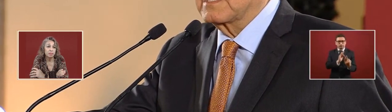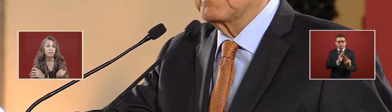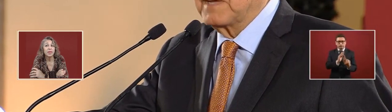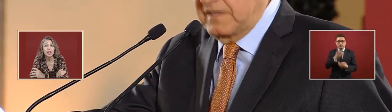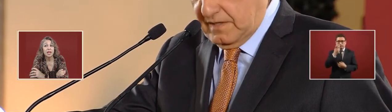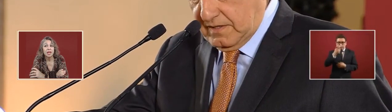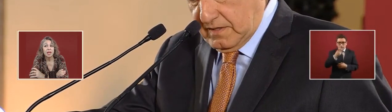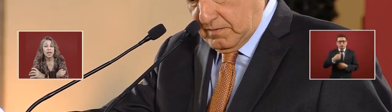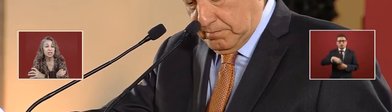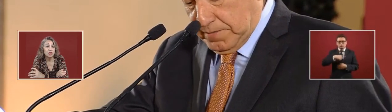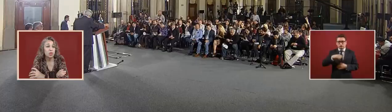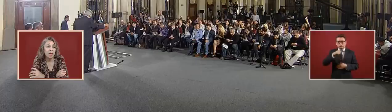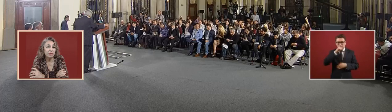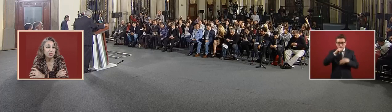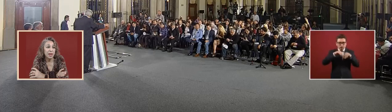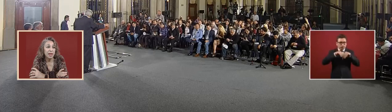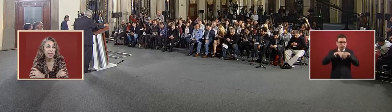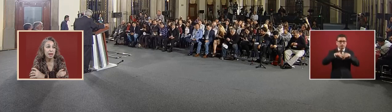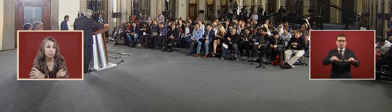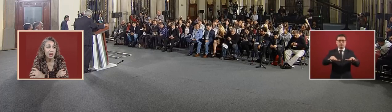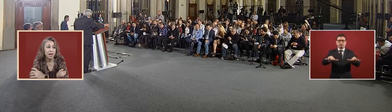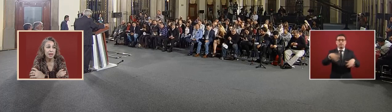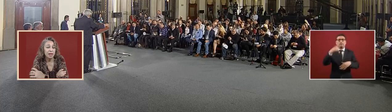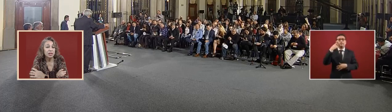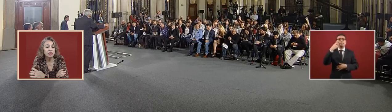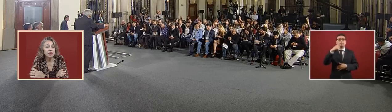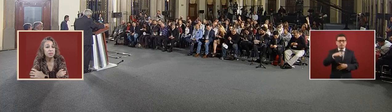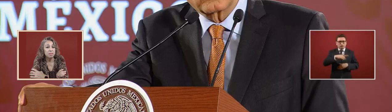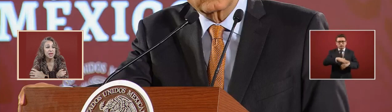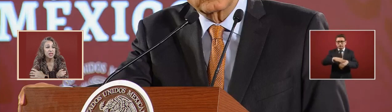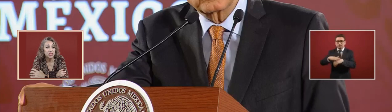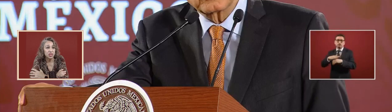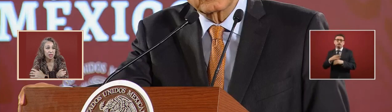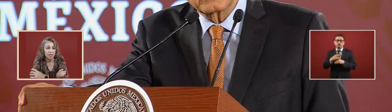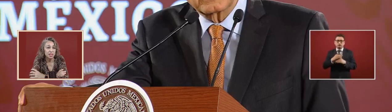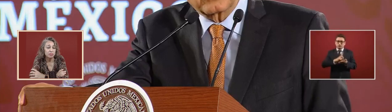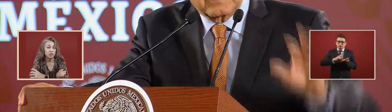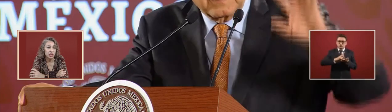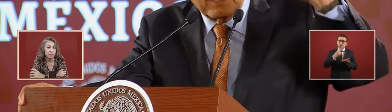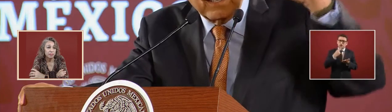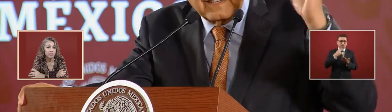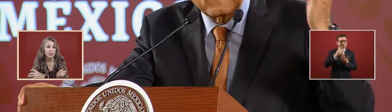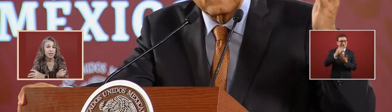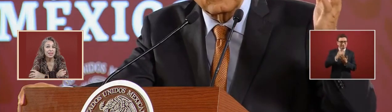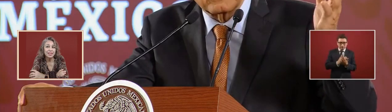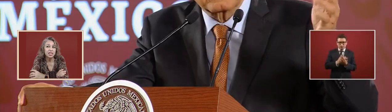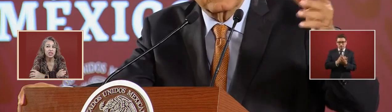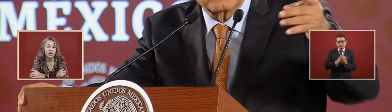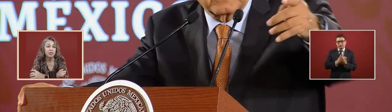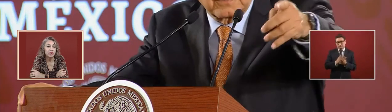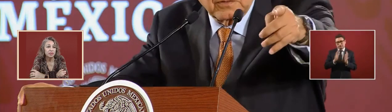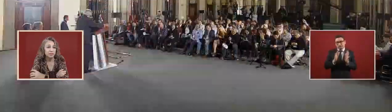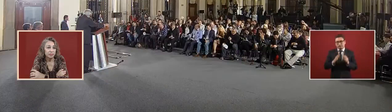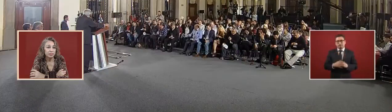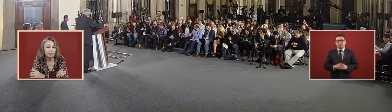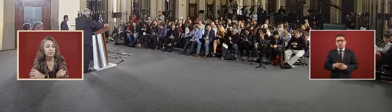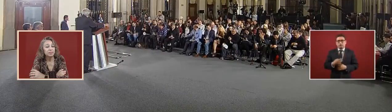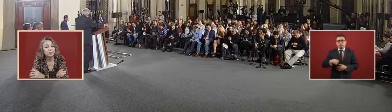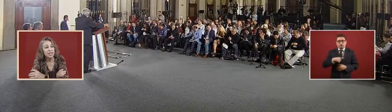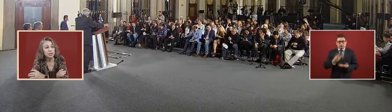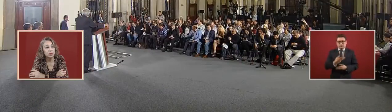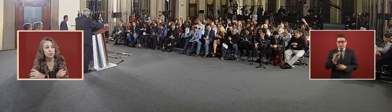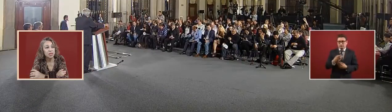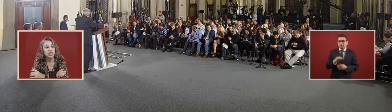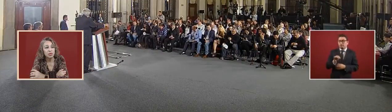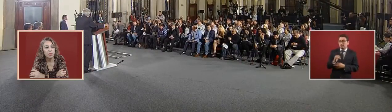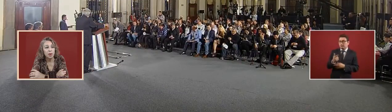Tenemos que hacer una campaña and so we have to make a campaign to diminish the consumption. Esto es en general, that's in general. Sí, Miguel.